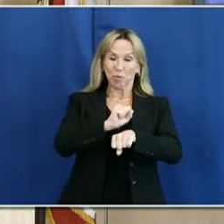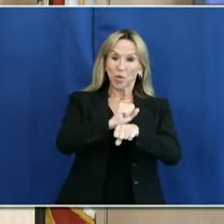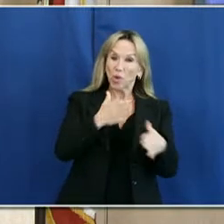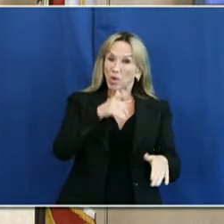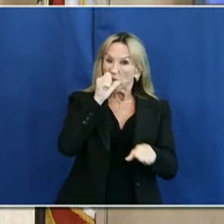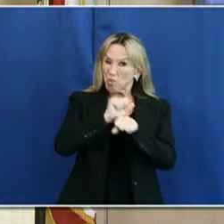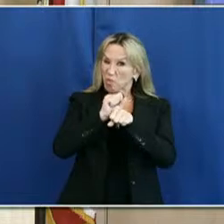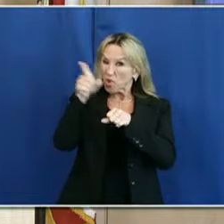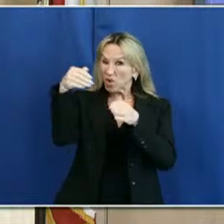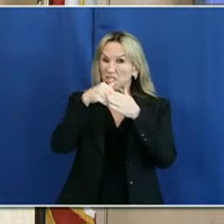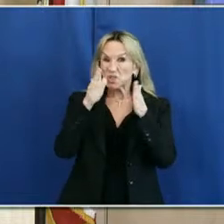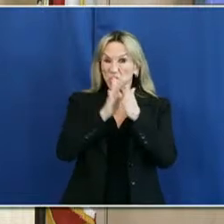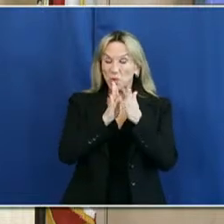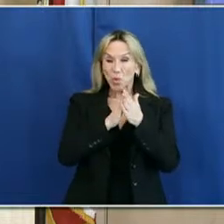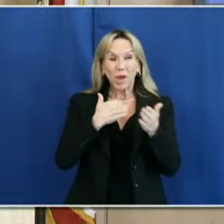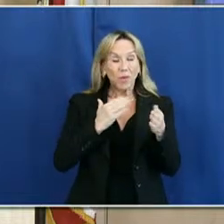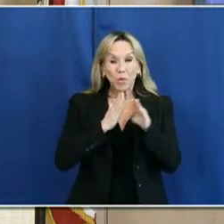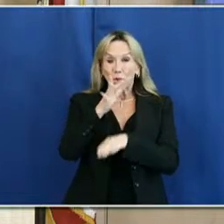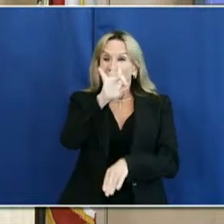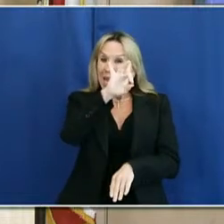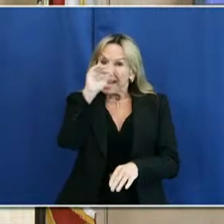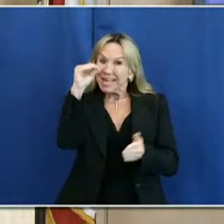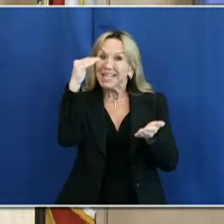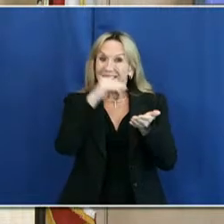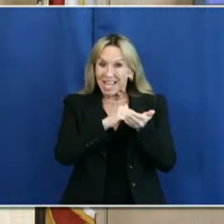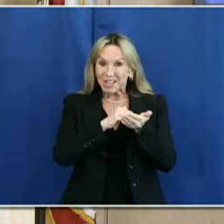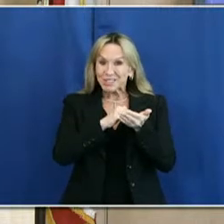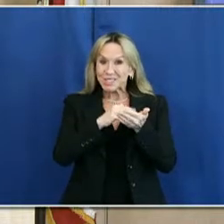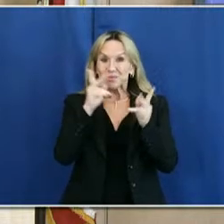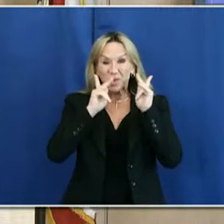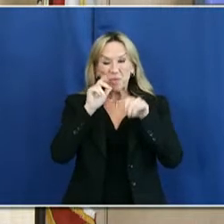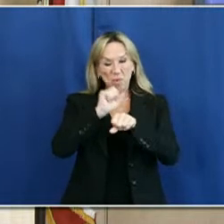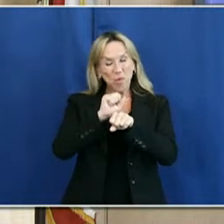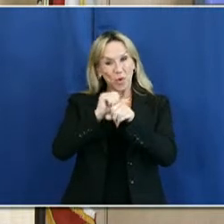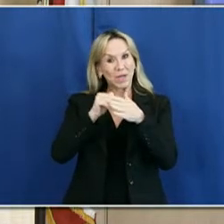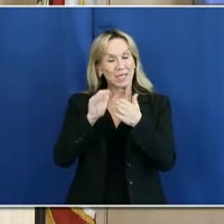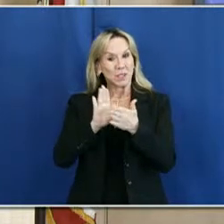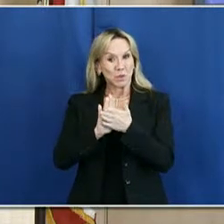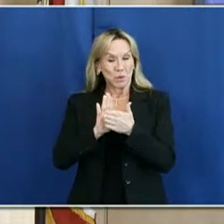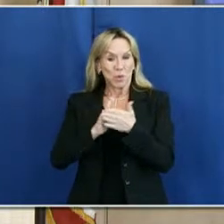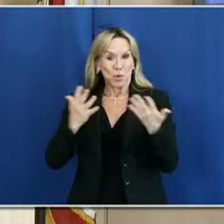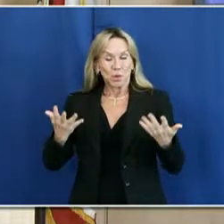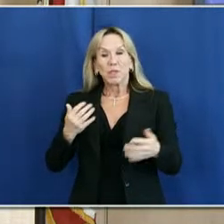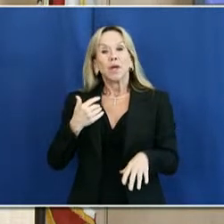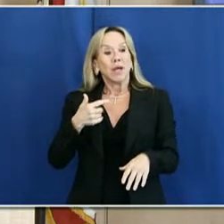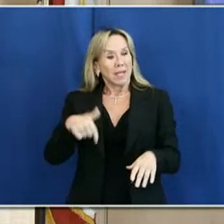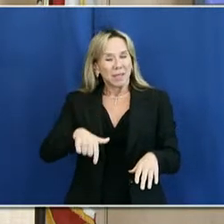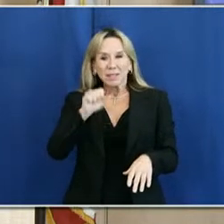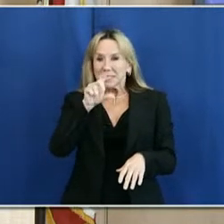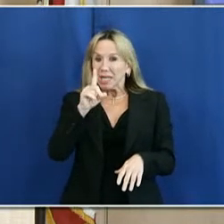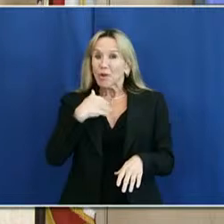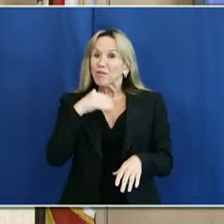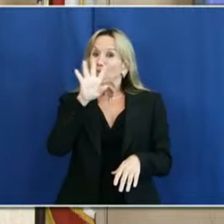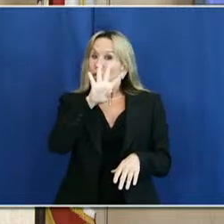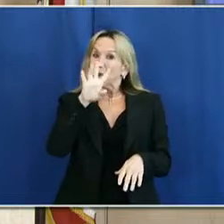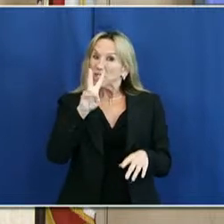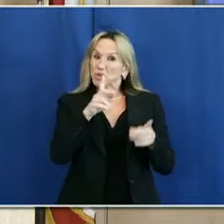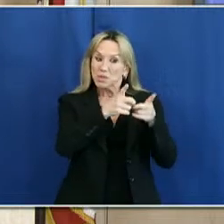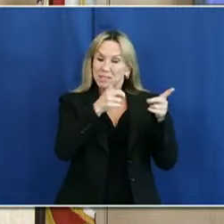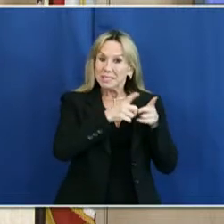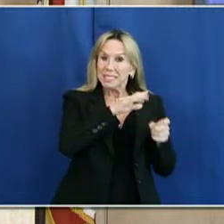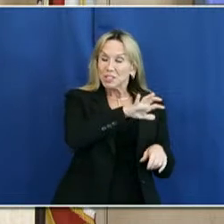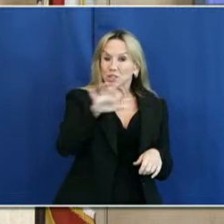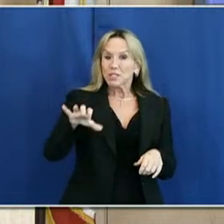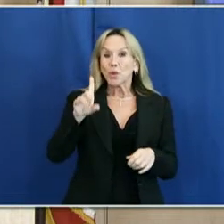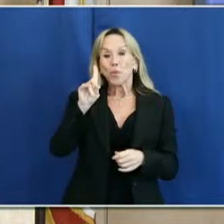employees in the region, this is obviously a huge undertaking. San Diego County is home to 42 districts, 127